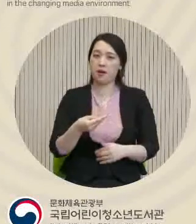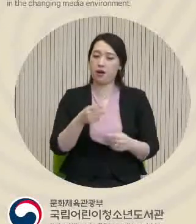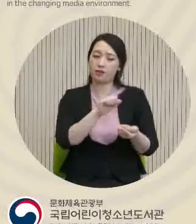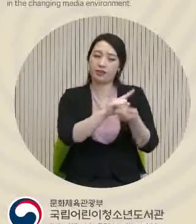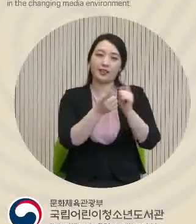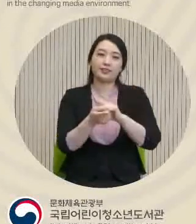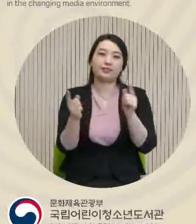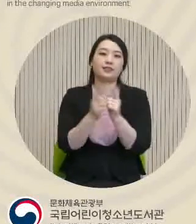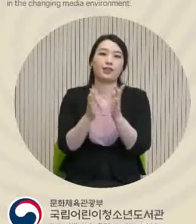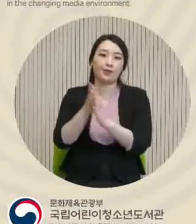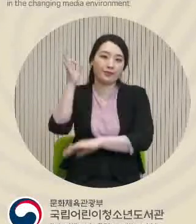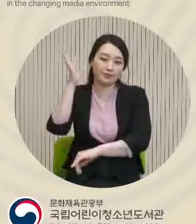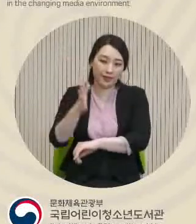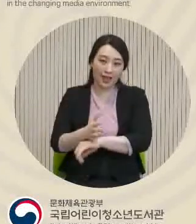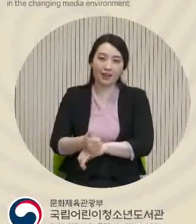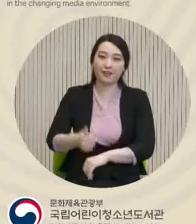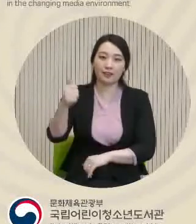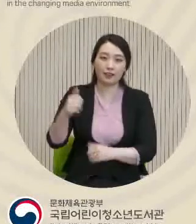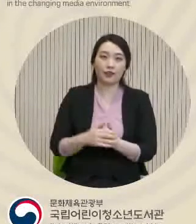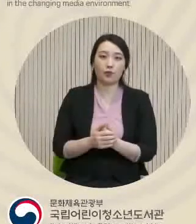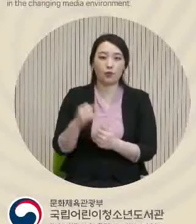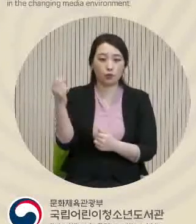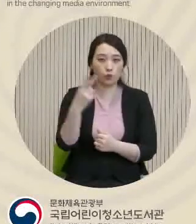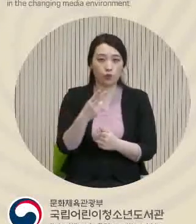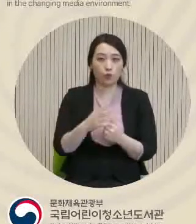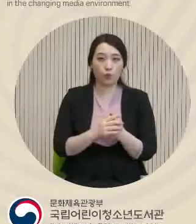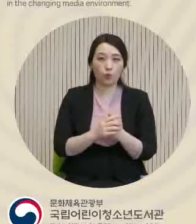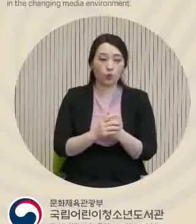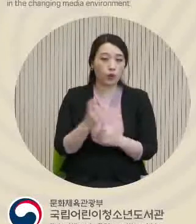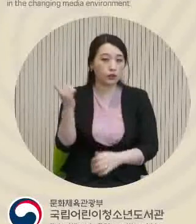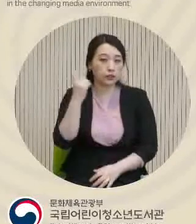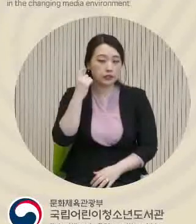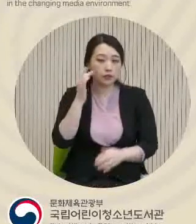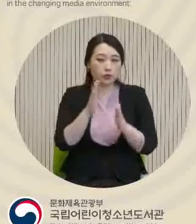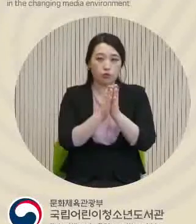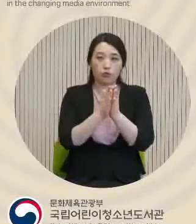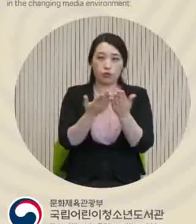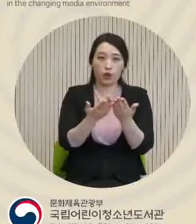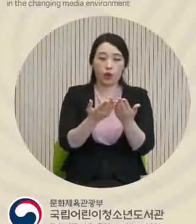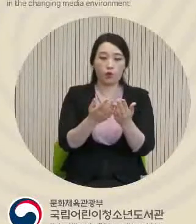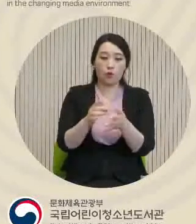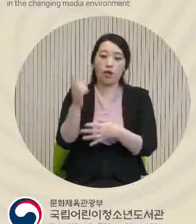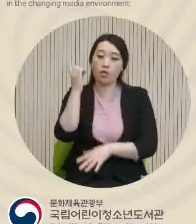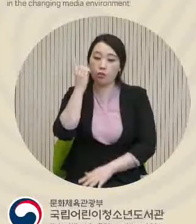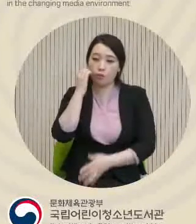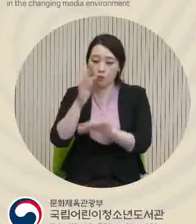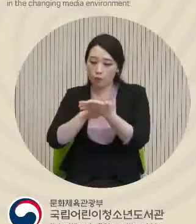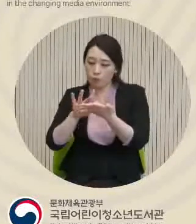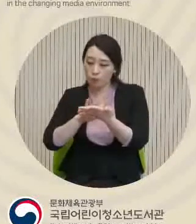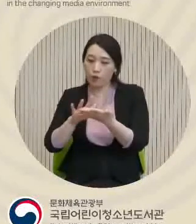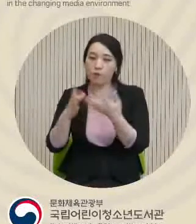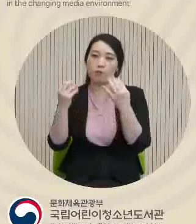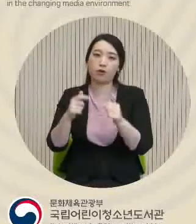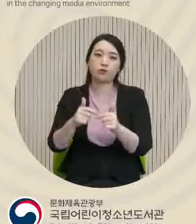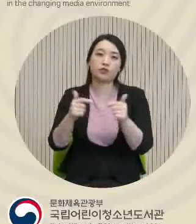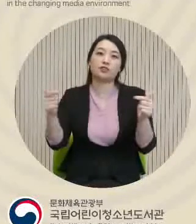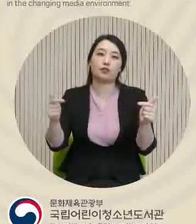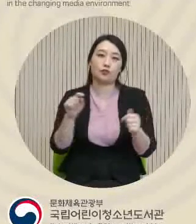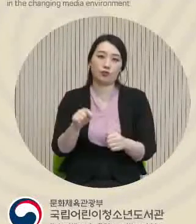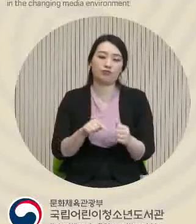virus infections, people tend to purchase more books, and they tend to have more